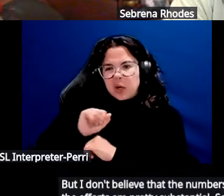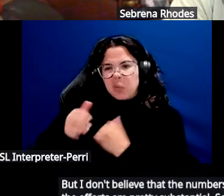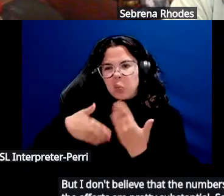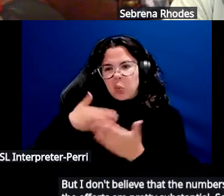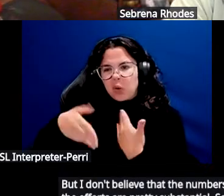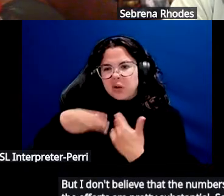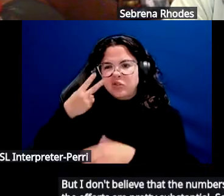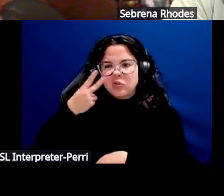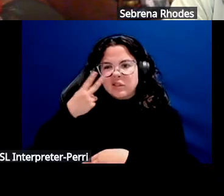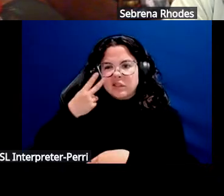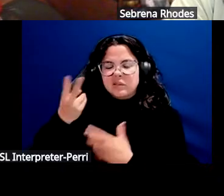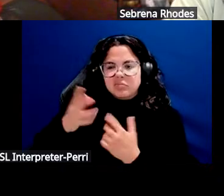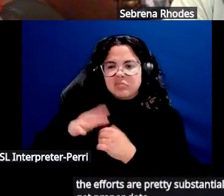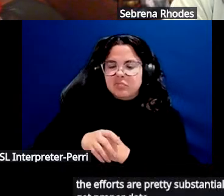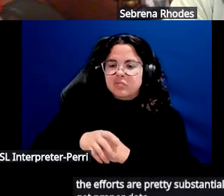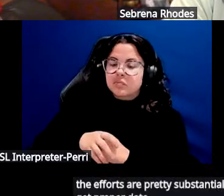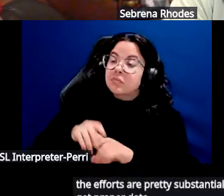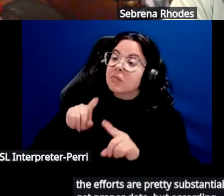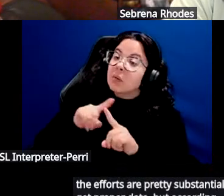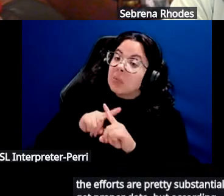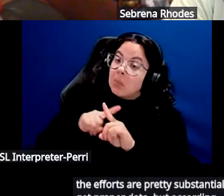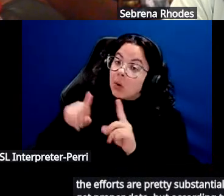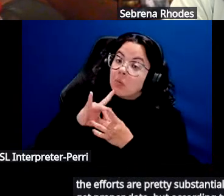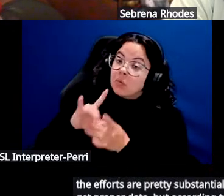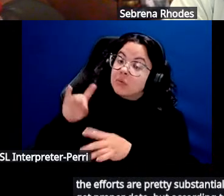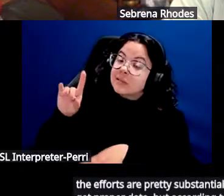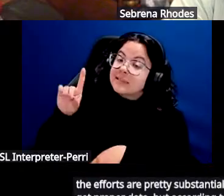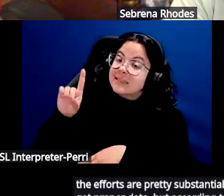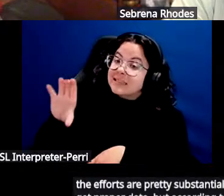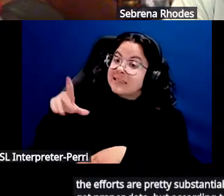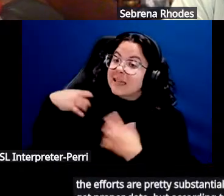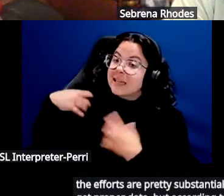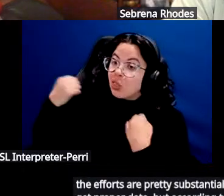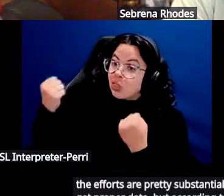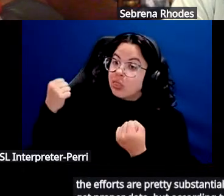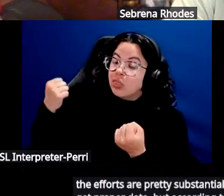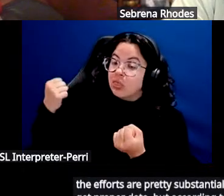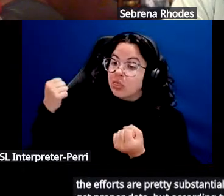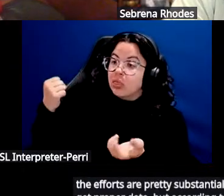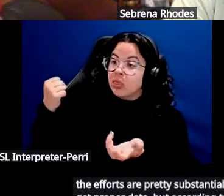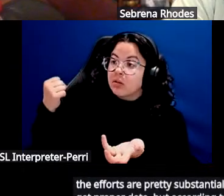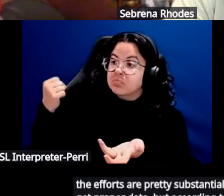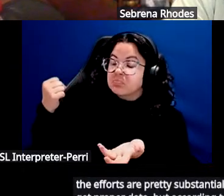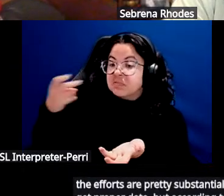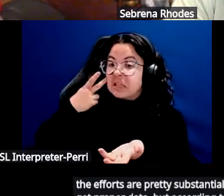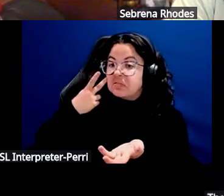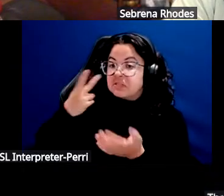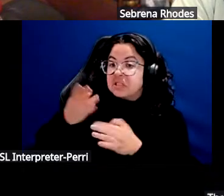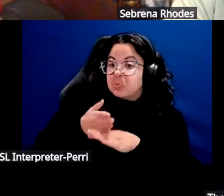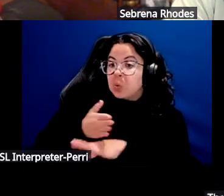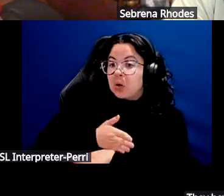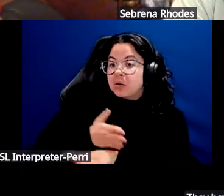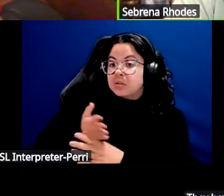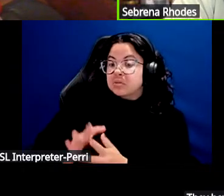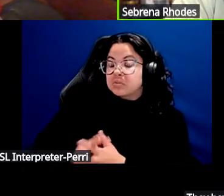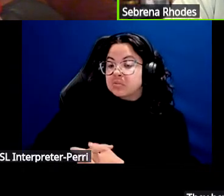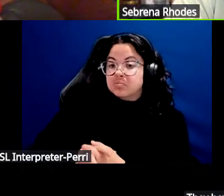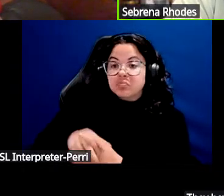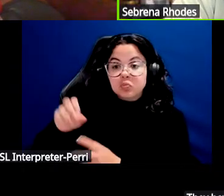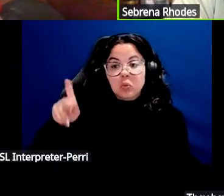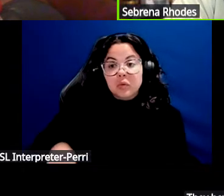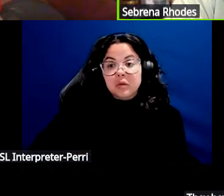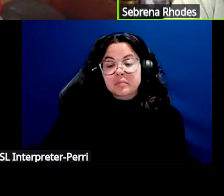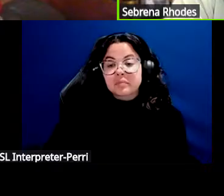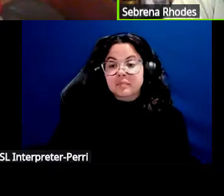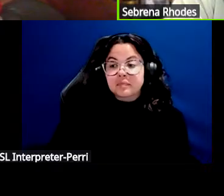get proper data, but according to DC Health and our at-large council member, they have seen progress. Okay,